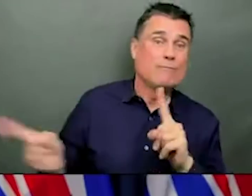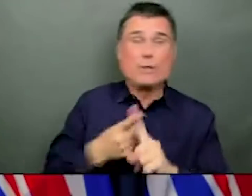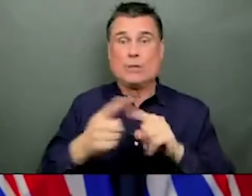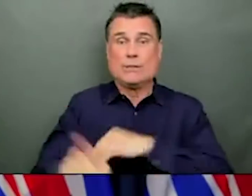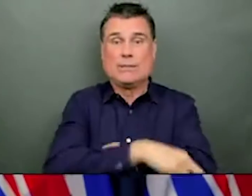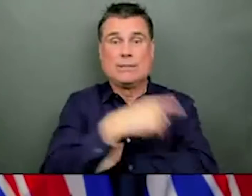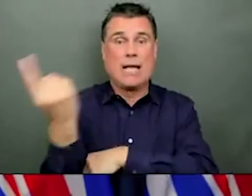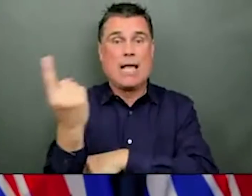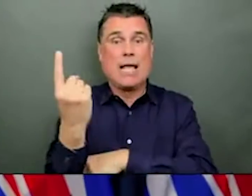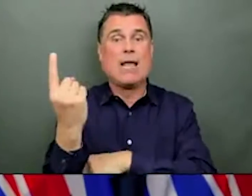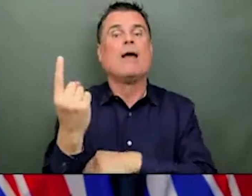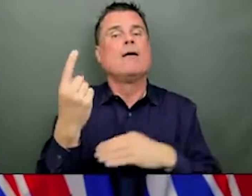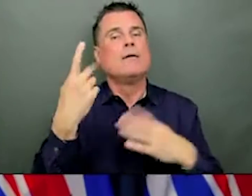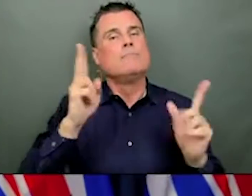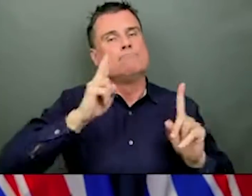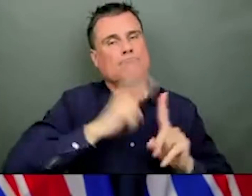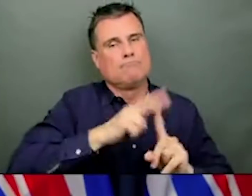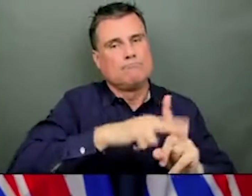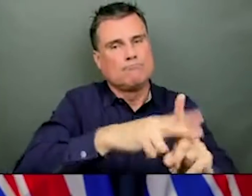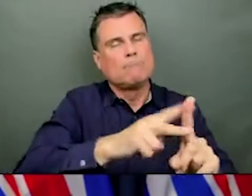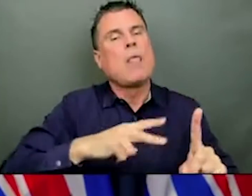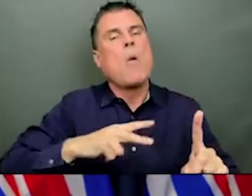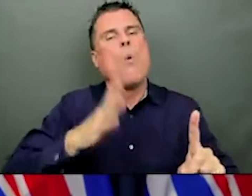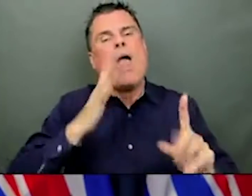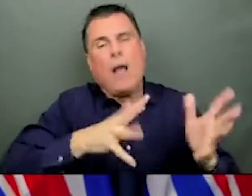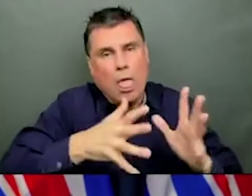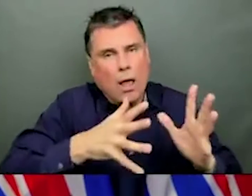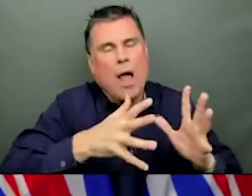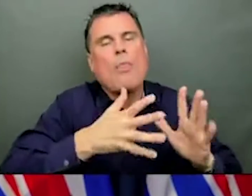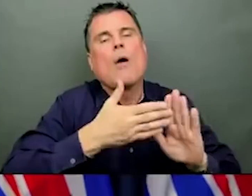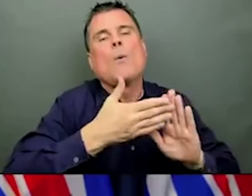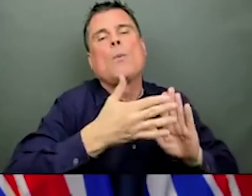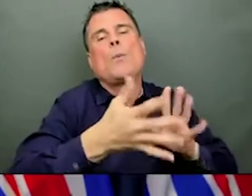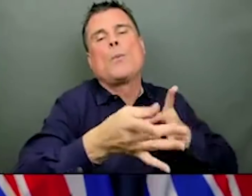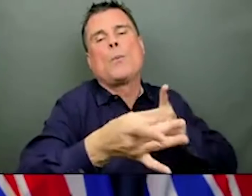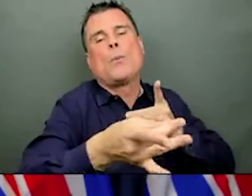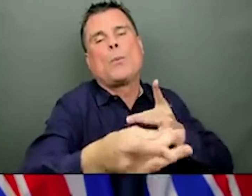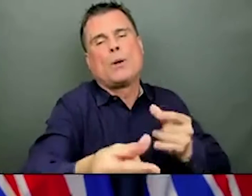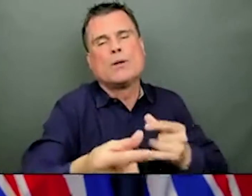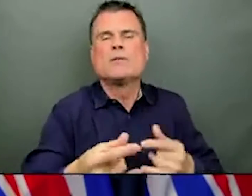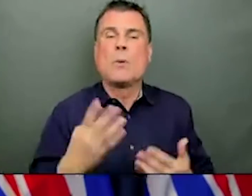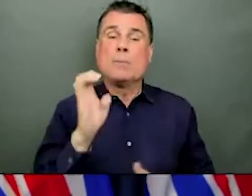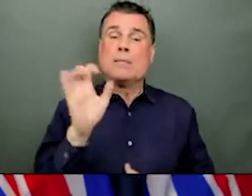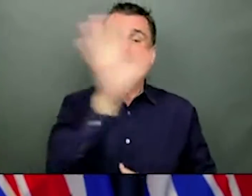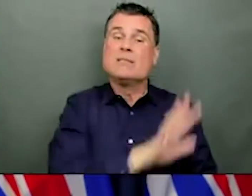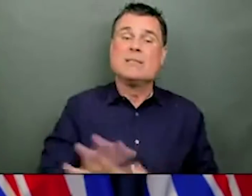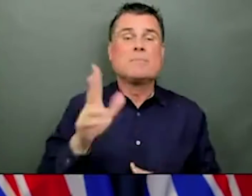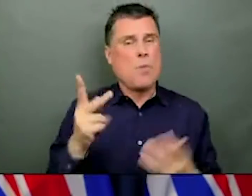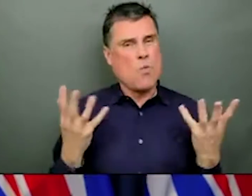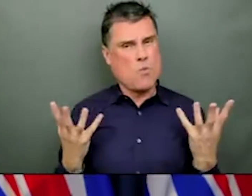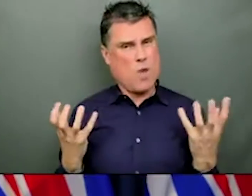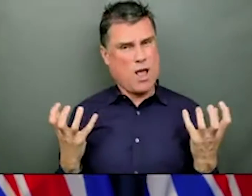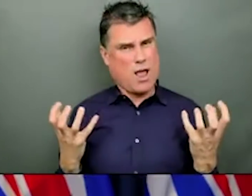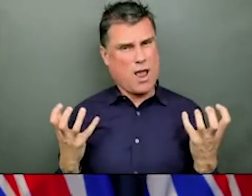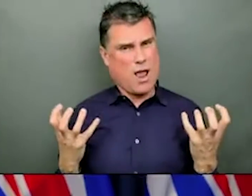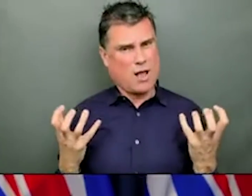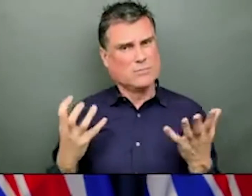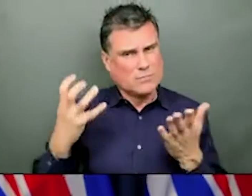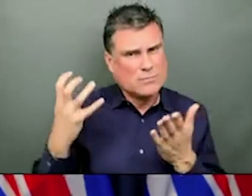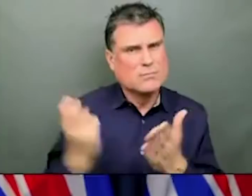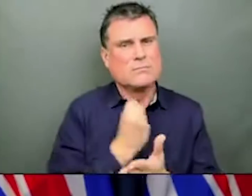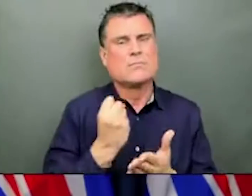on how quickly they can get their loved ones vaccinated and then themselves as we get back to more normalcy as we move into the